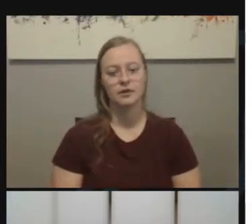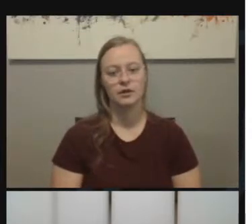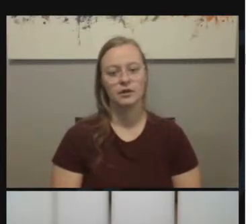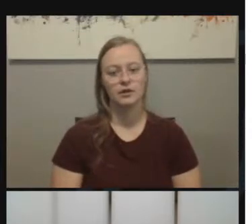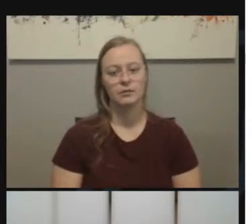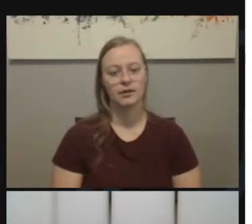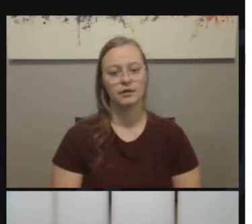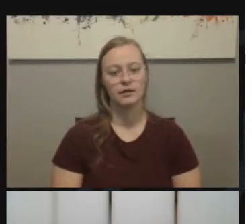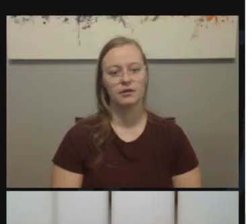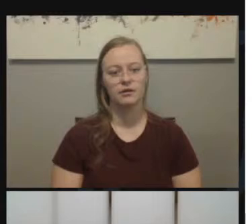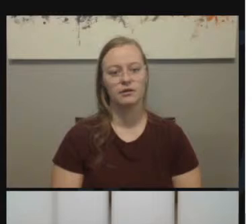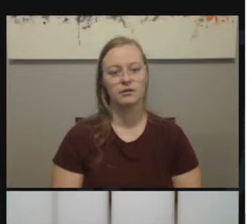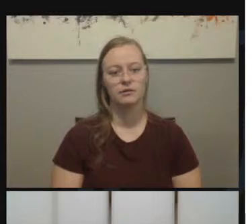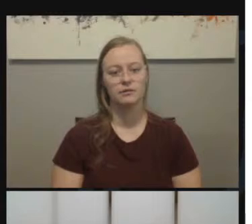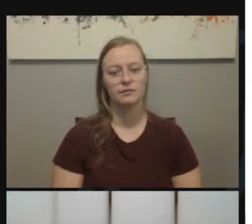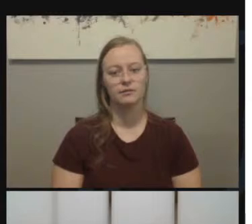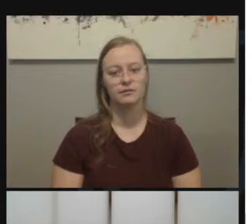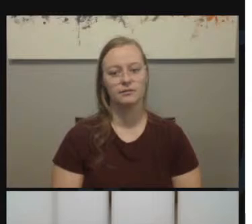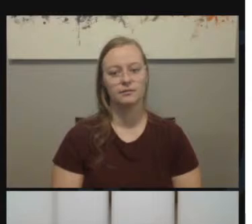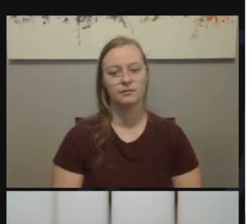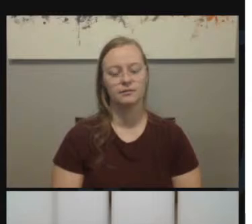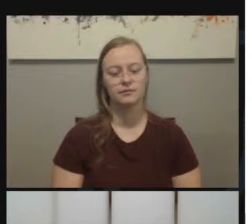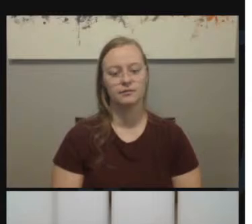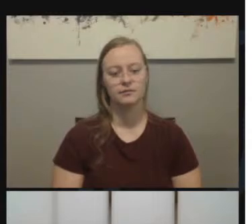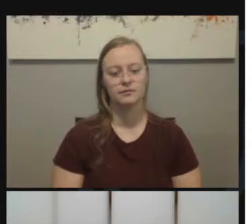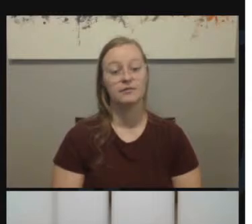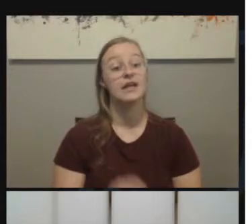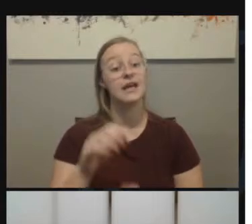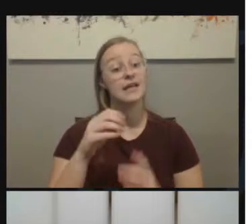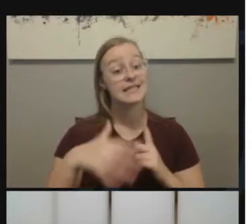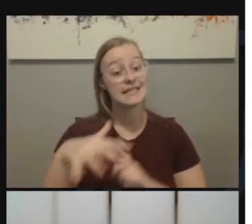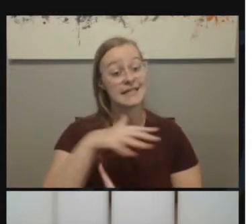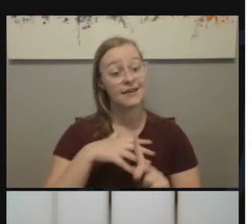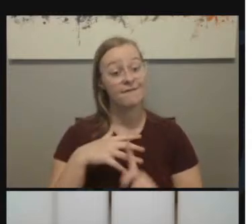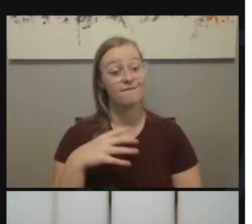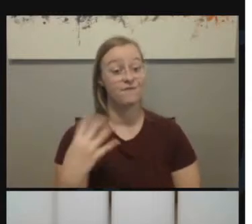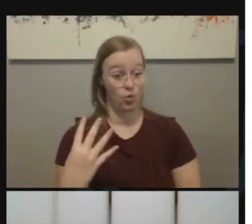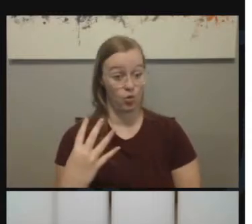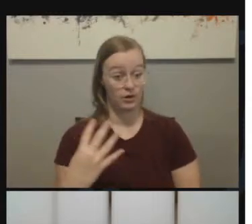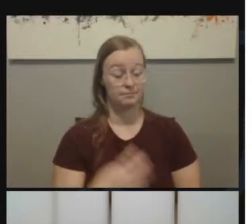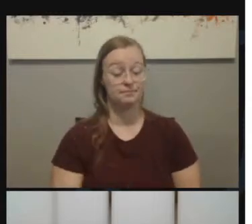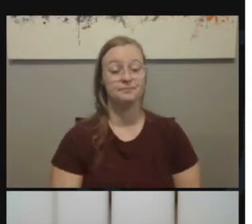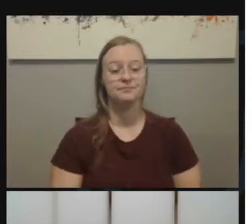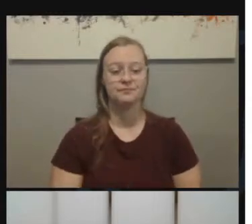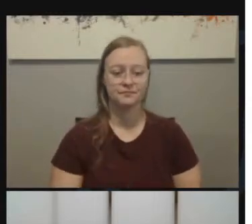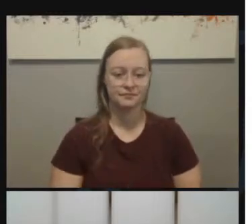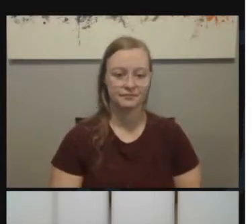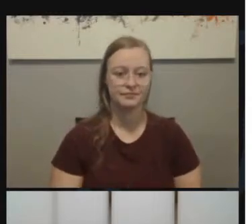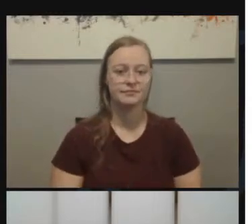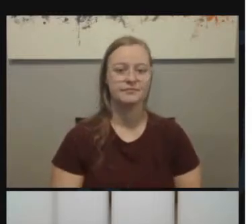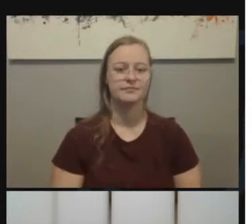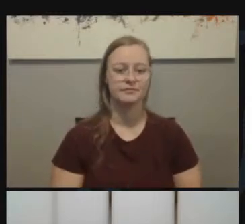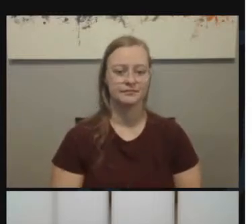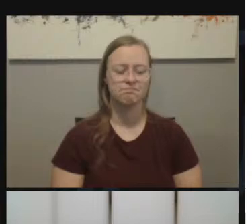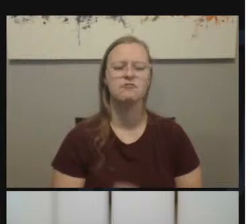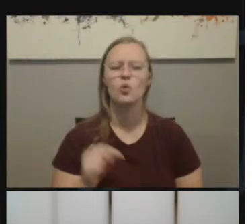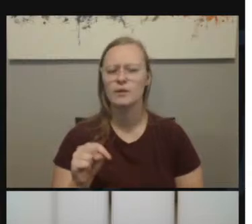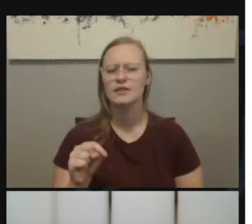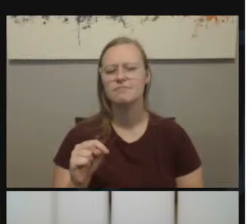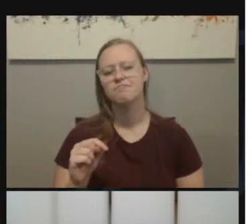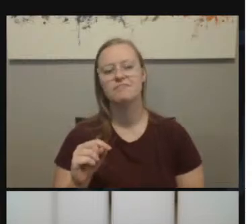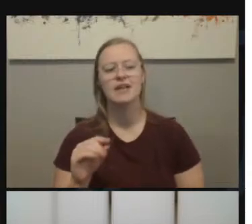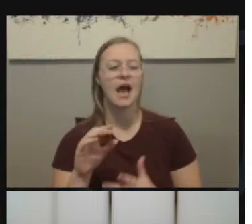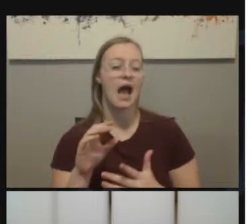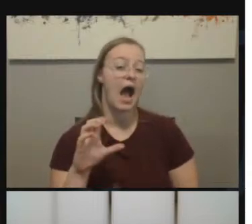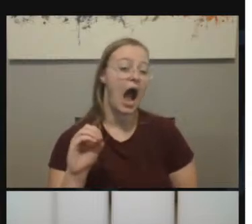Scene 4. In a manner of speaking, is an outcome of scene